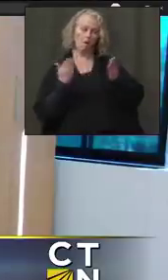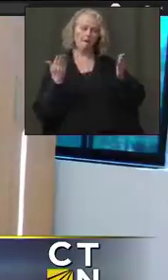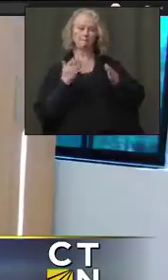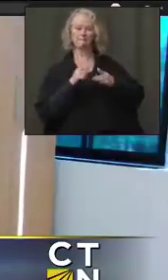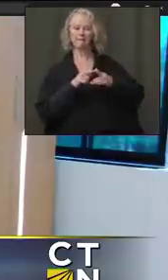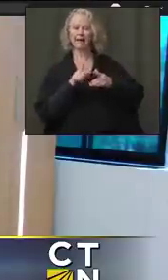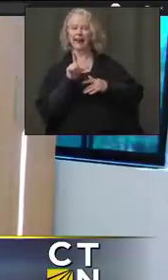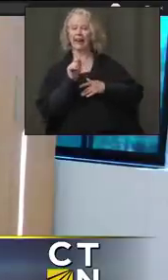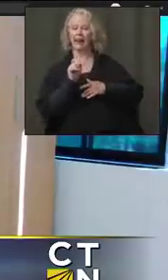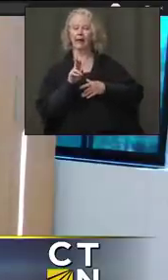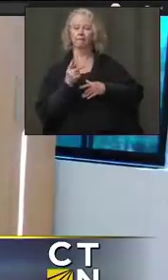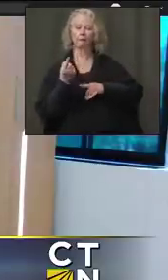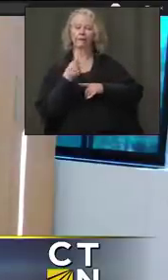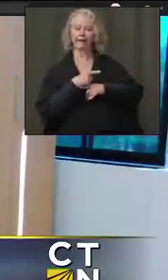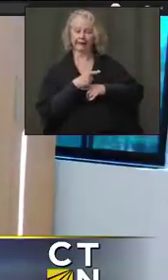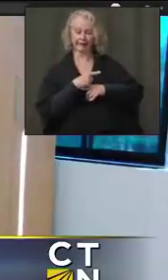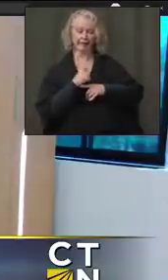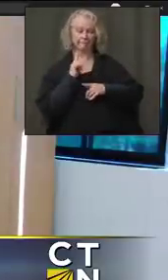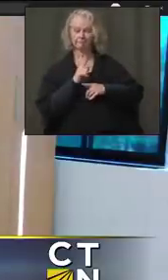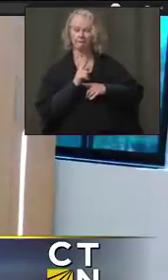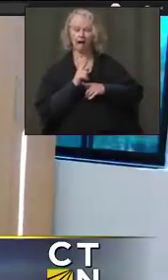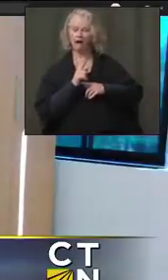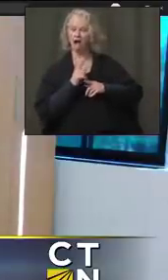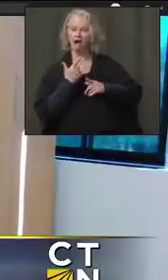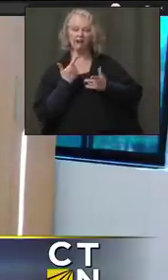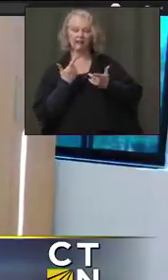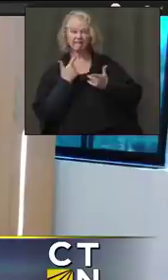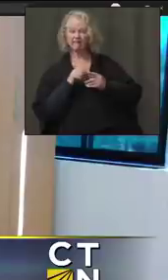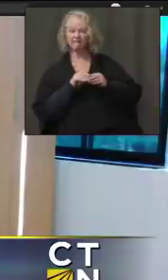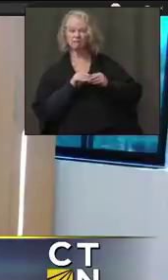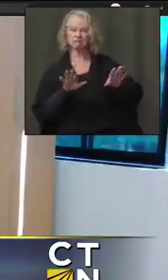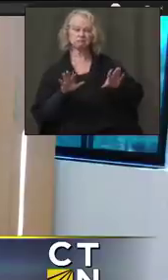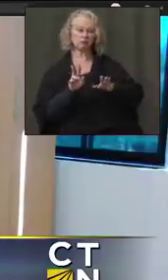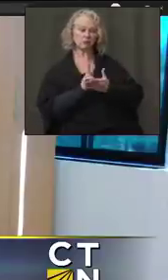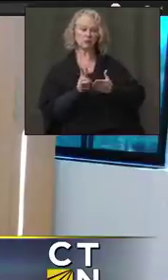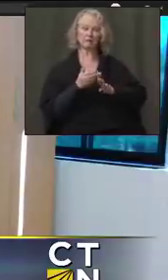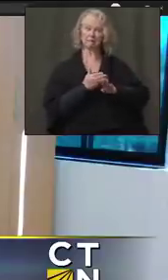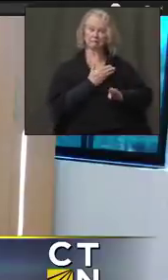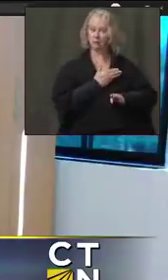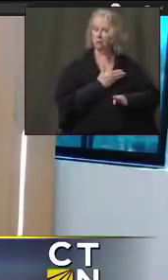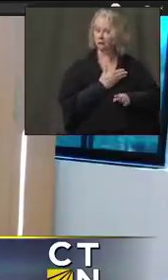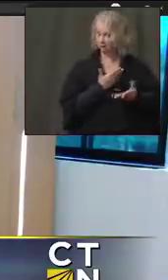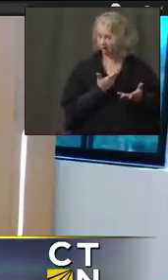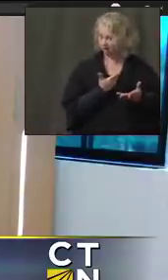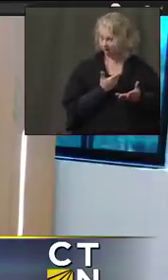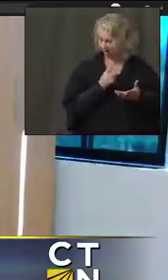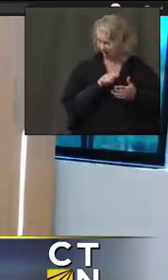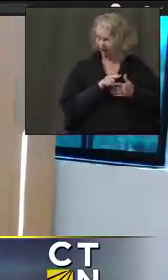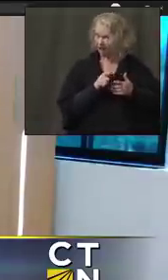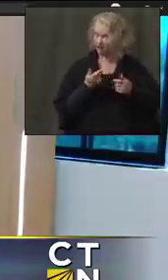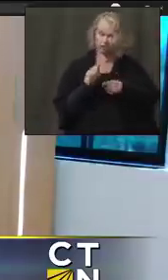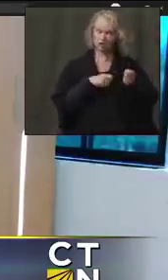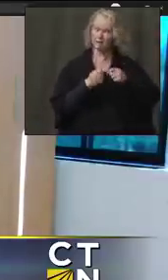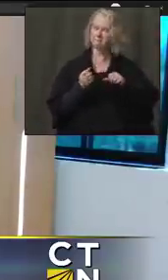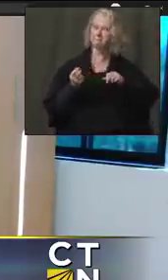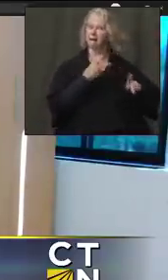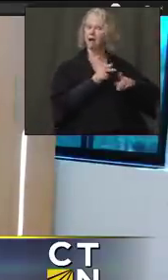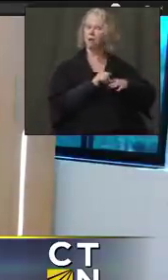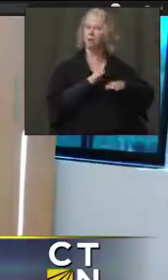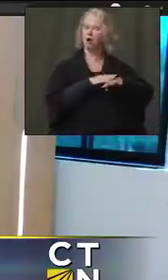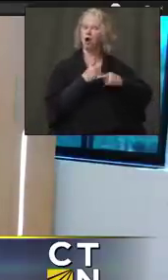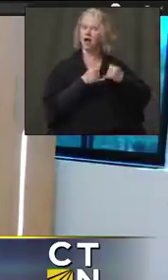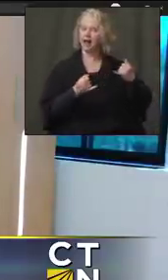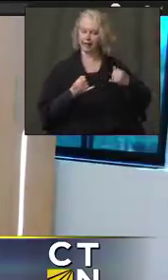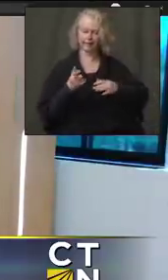2 weeks before that, if there's an outbreak, they can actually reverse and go to online teaching. So they're developing both plans side by